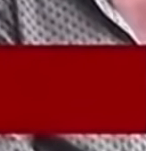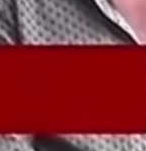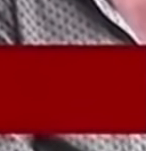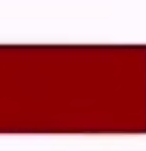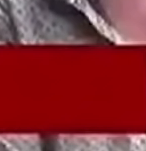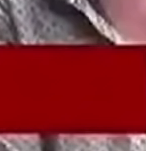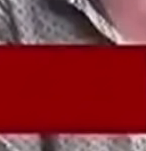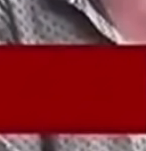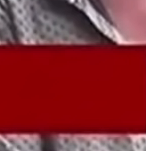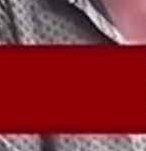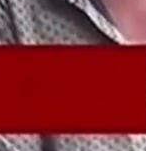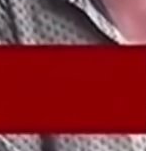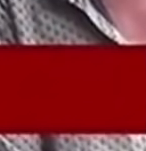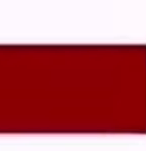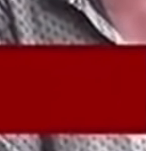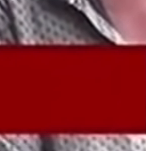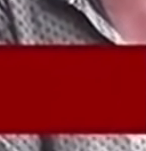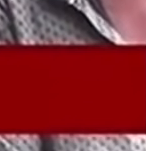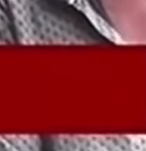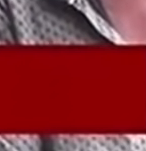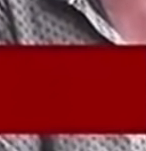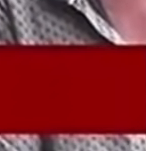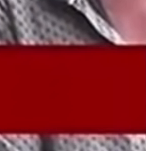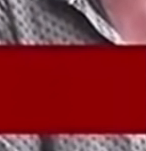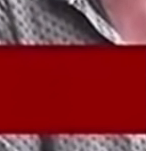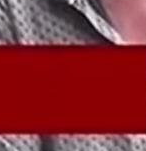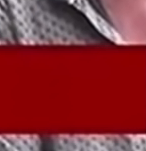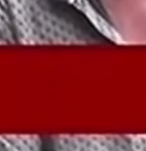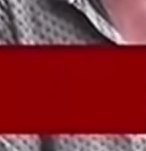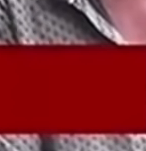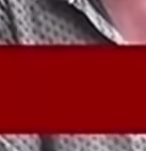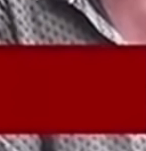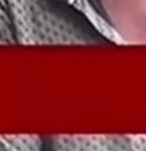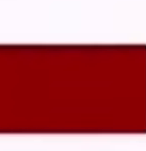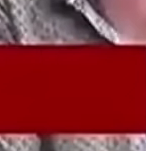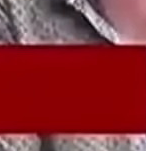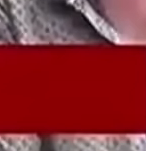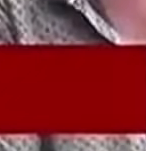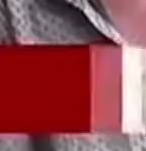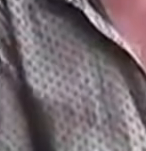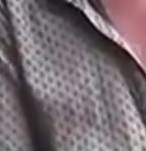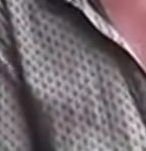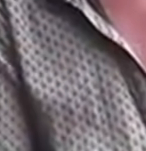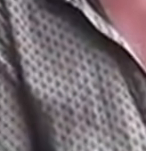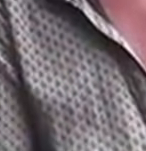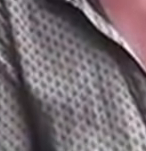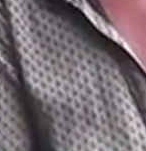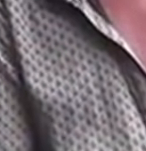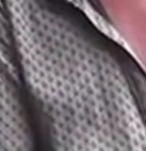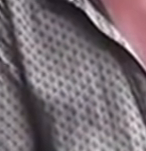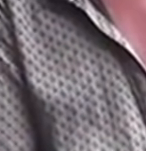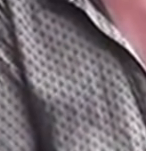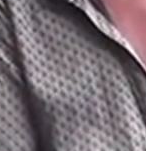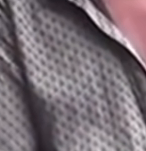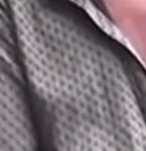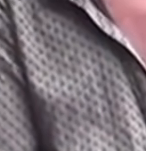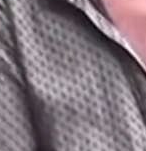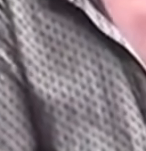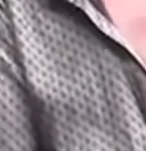farmers are also pointing out. You are a weak government. There is a problem in the management of the government.